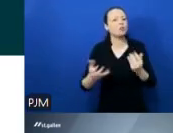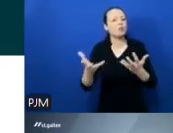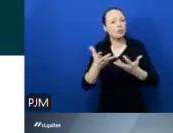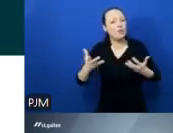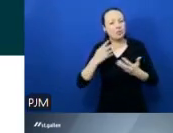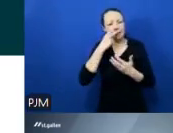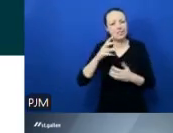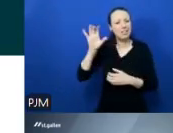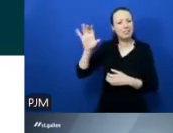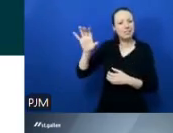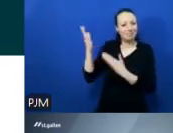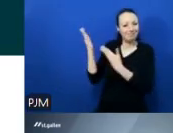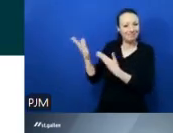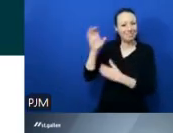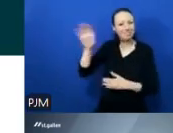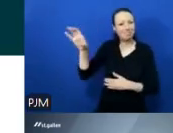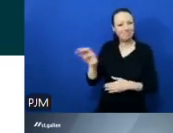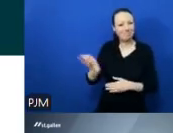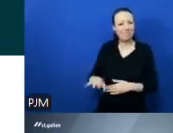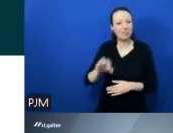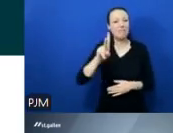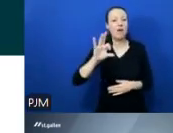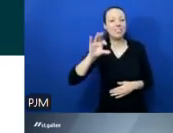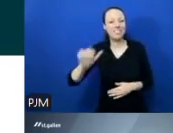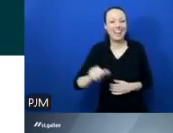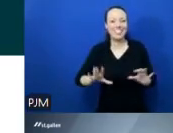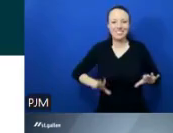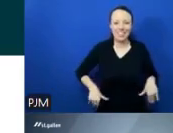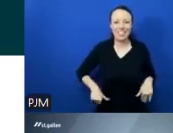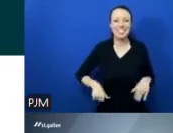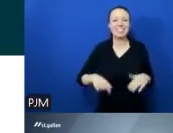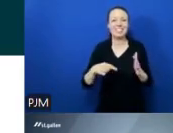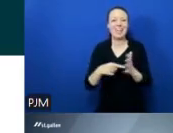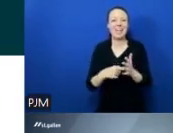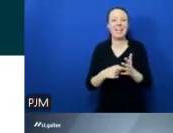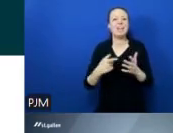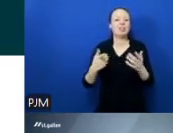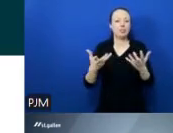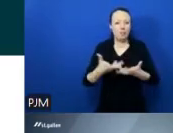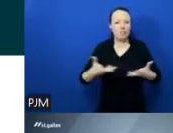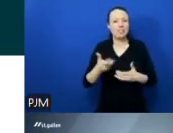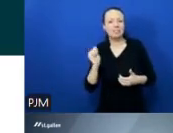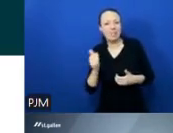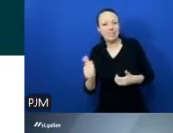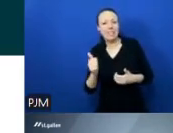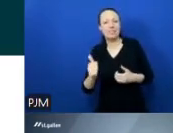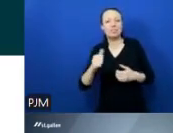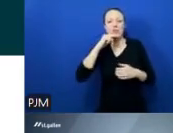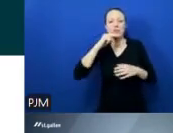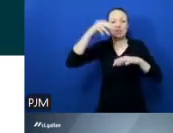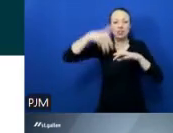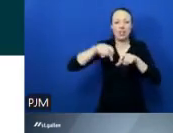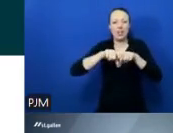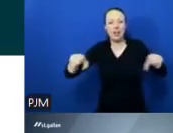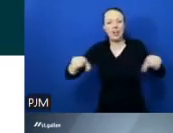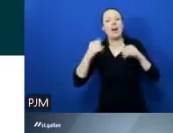many associations, for example, VSA, Association of Swiss Wastewater and Water Protection Professionals,